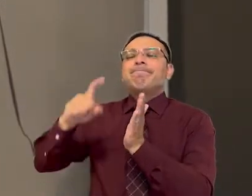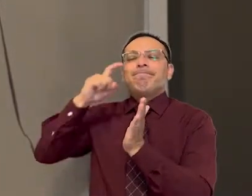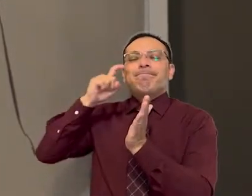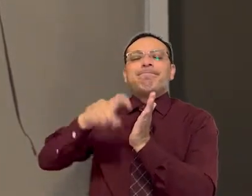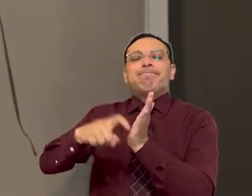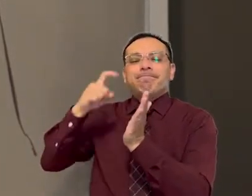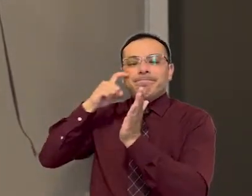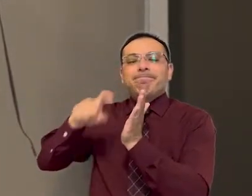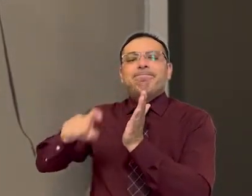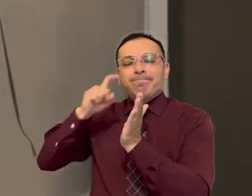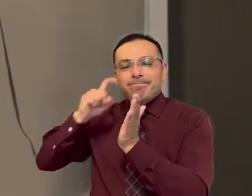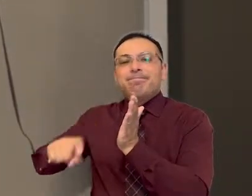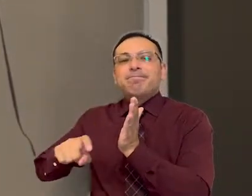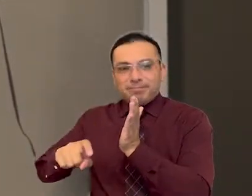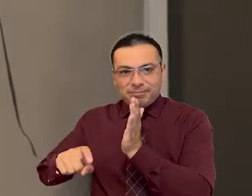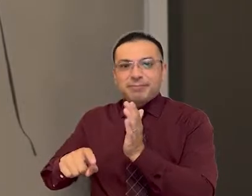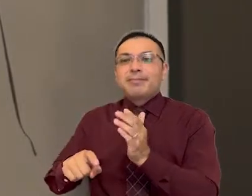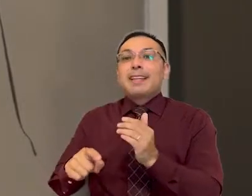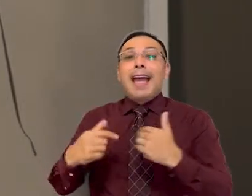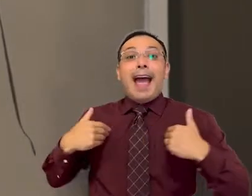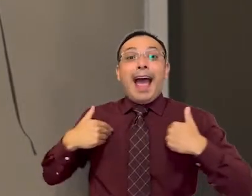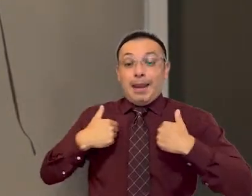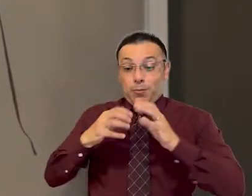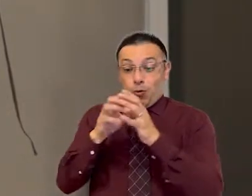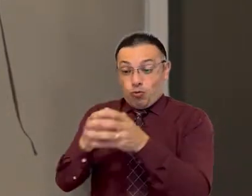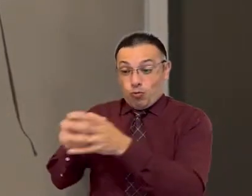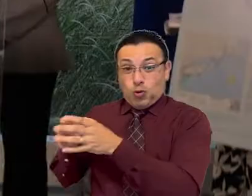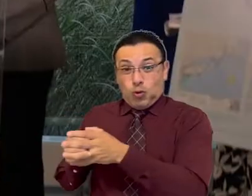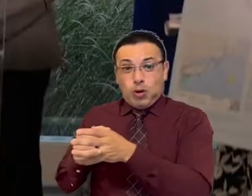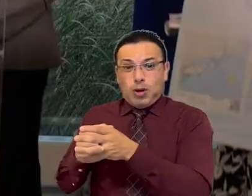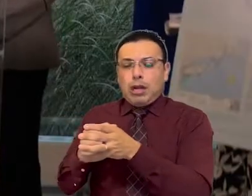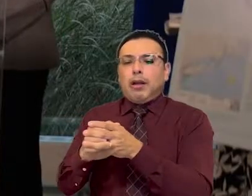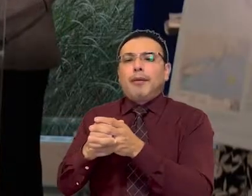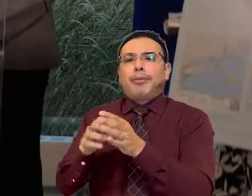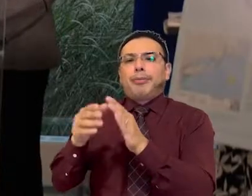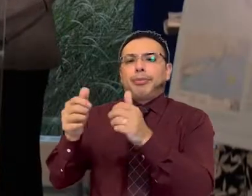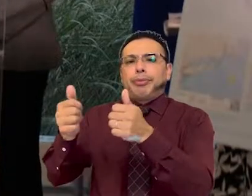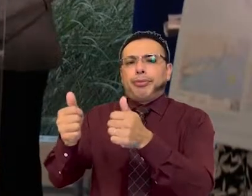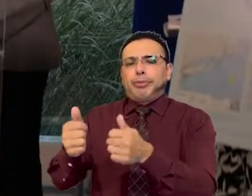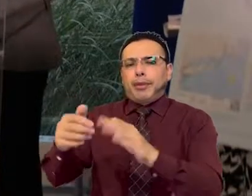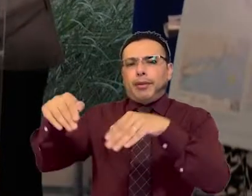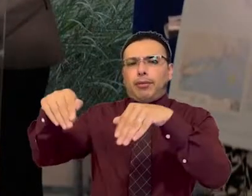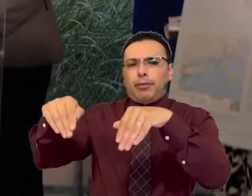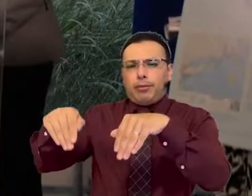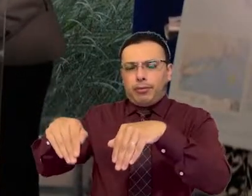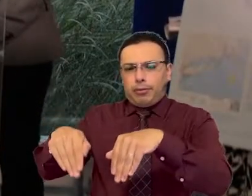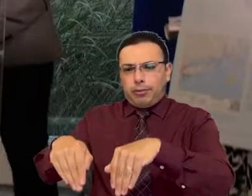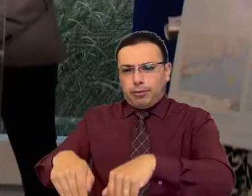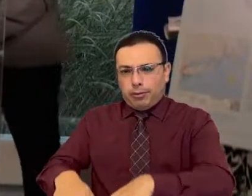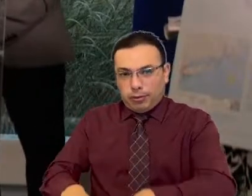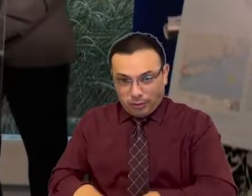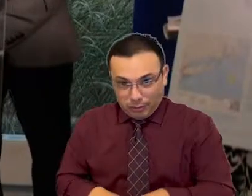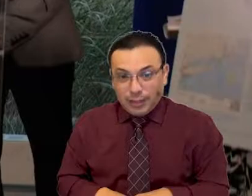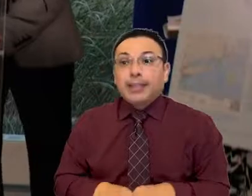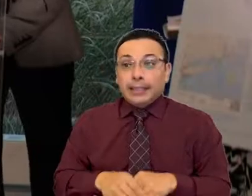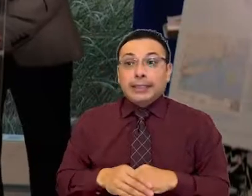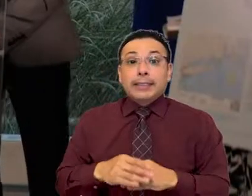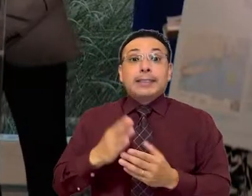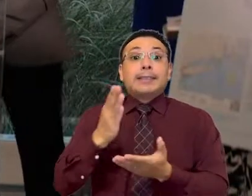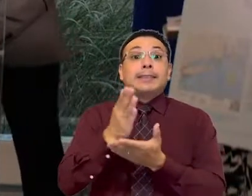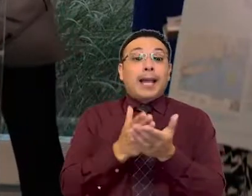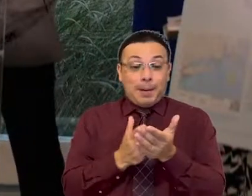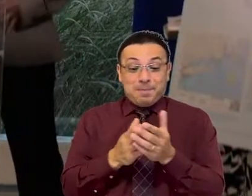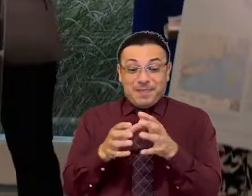casualties of climate change. So species that were already on sort of the edge of their range and not terribly abundant, going locally